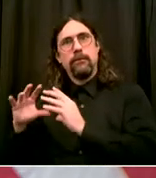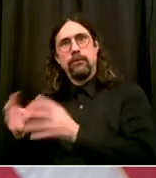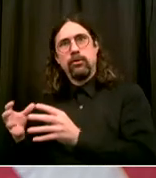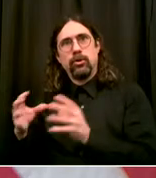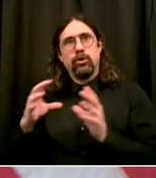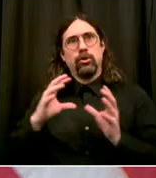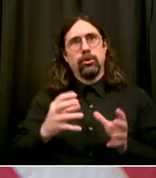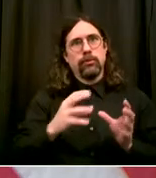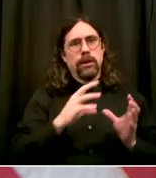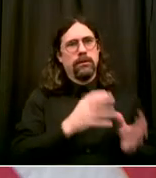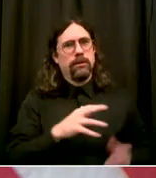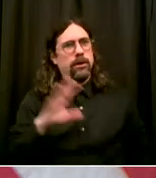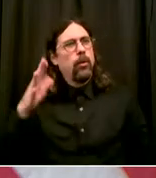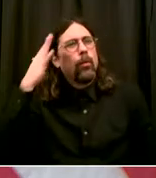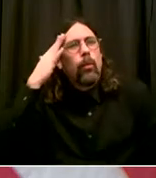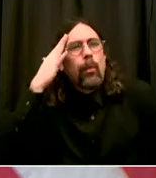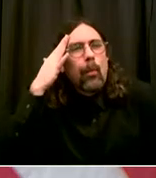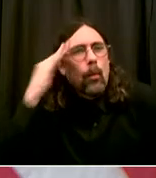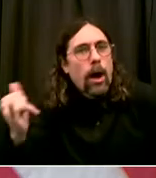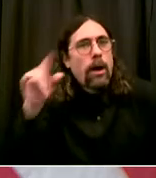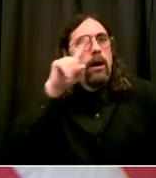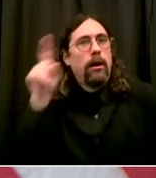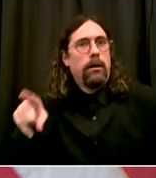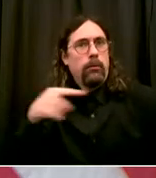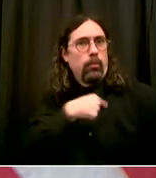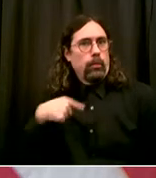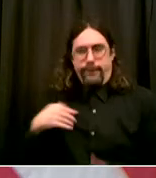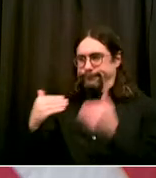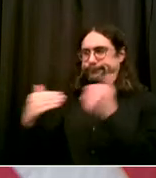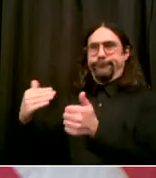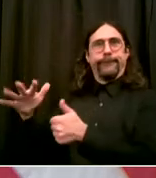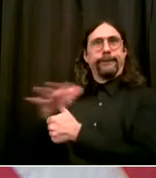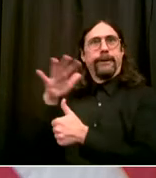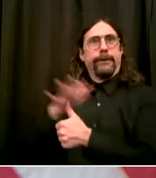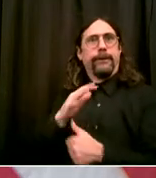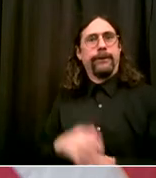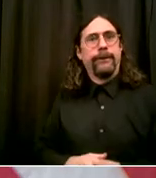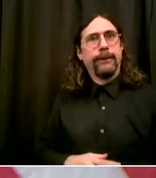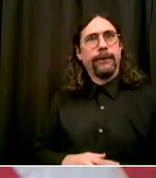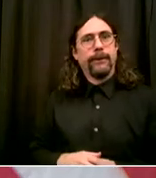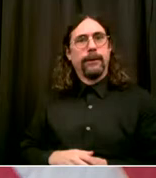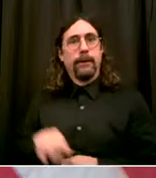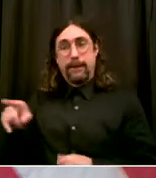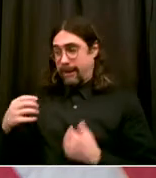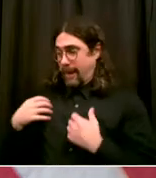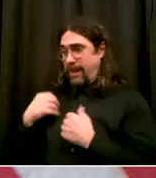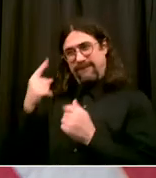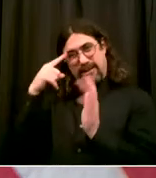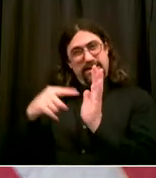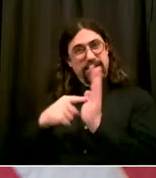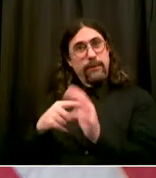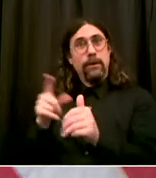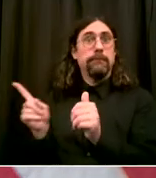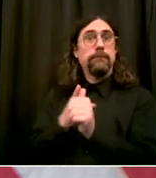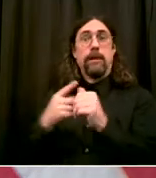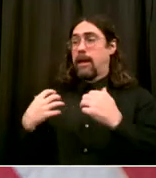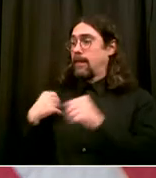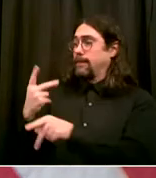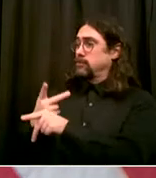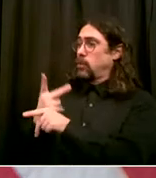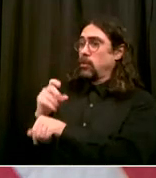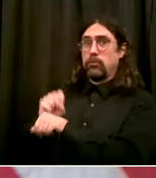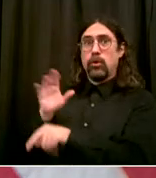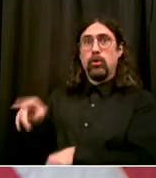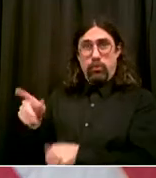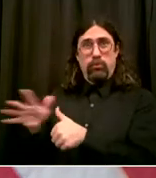an incredibly important message to have spread as widely as possible so that people take that into account as they